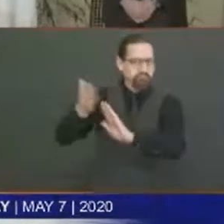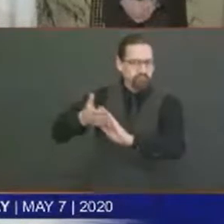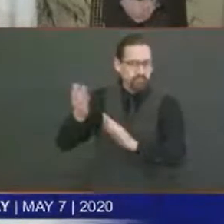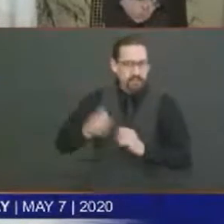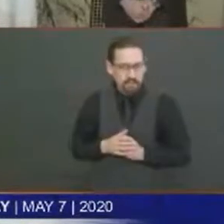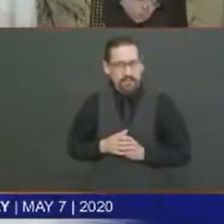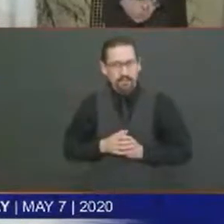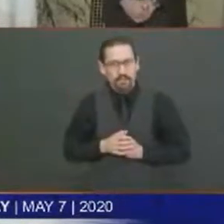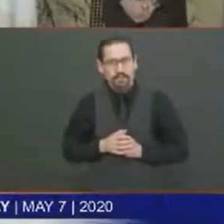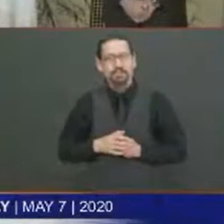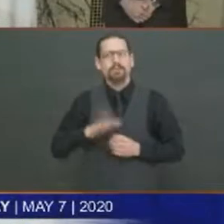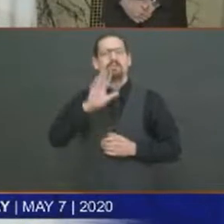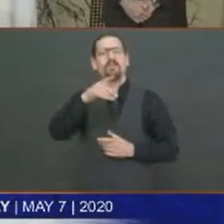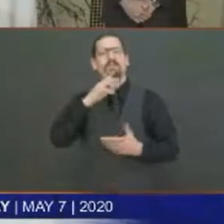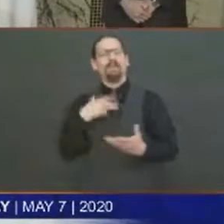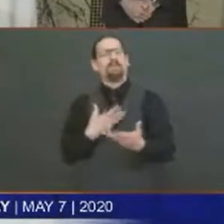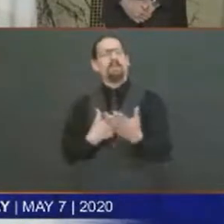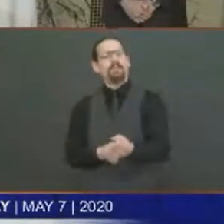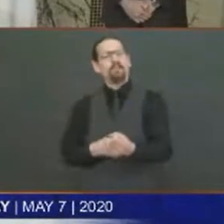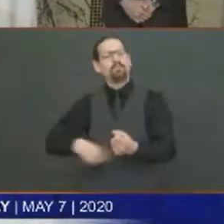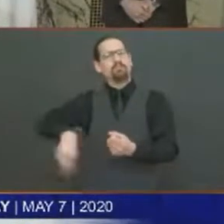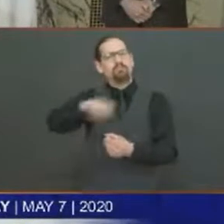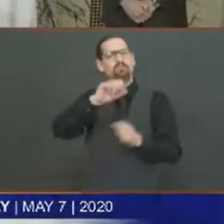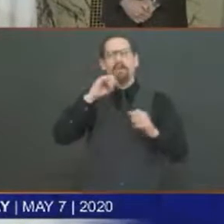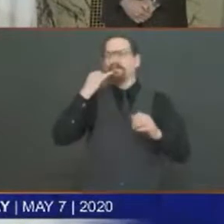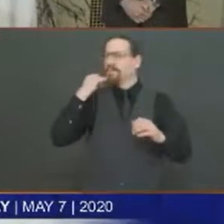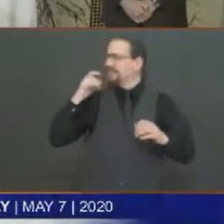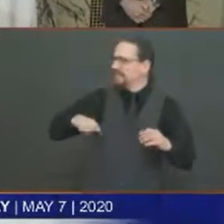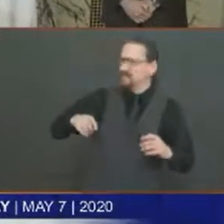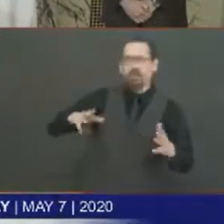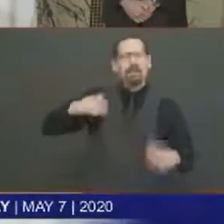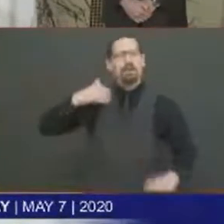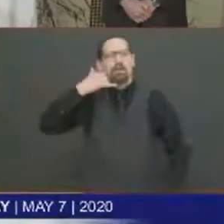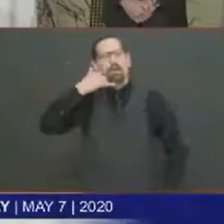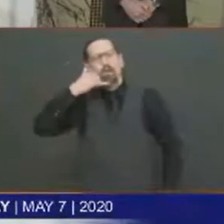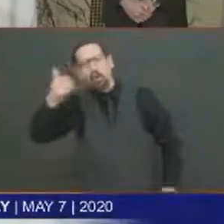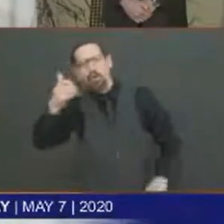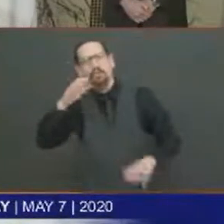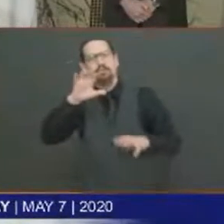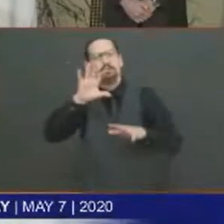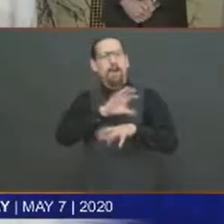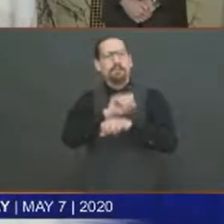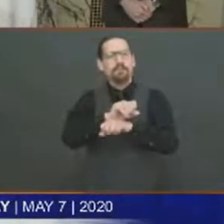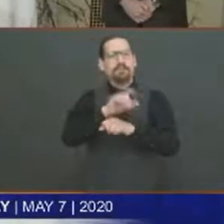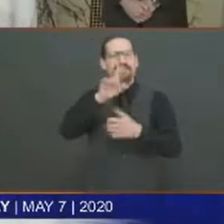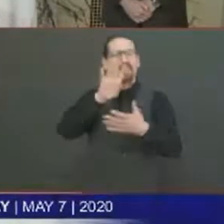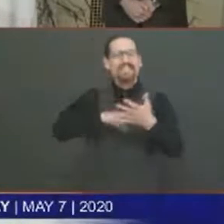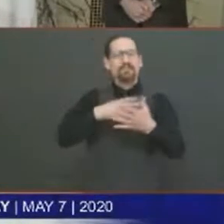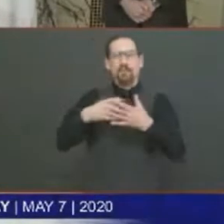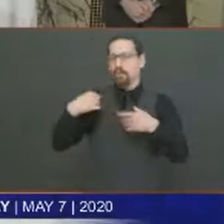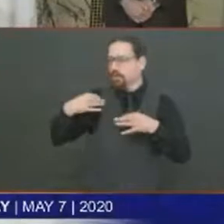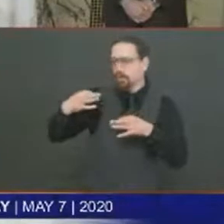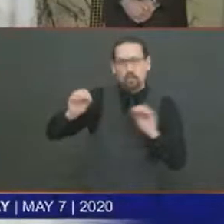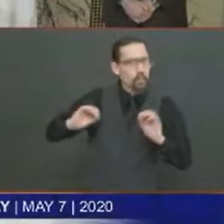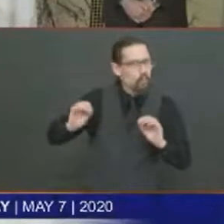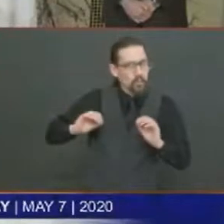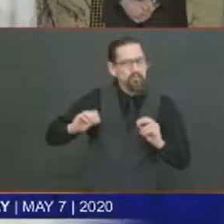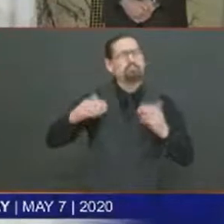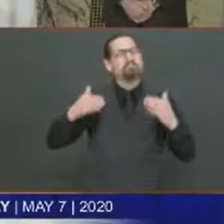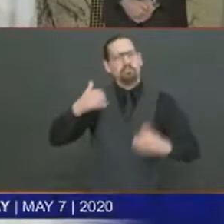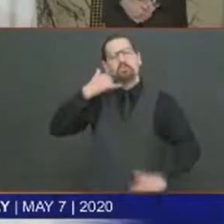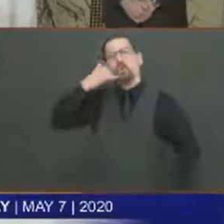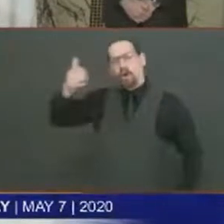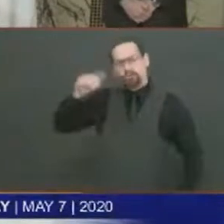to know that if you get called and if they want to reschedule a procedure, a test, a surgery, you ought to go ahead and do it.